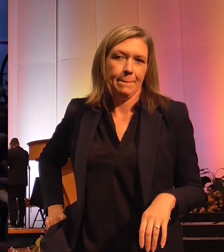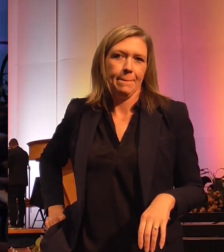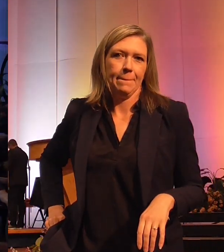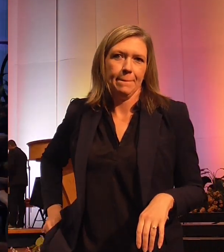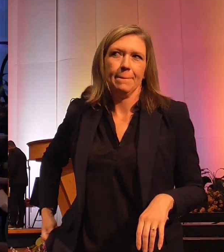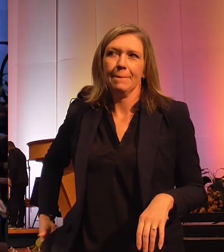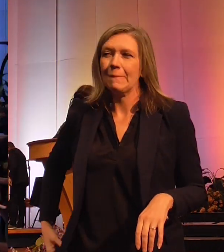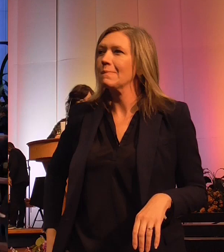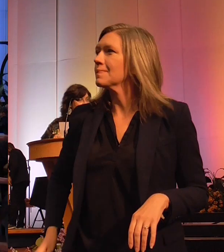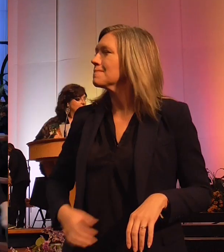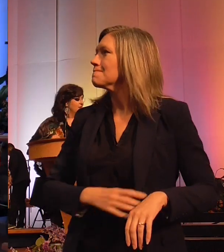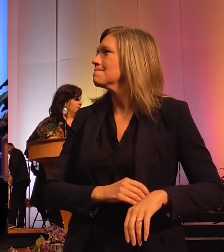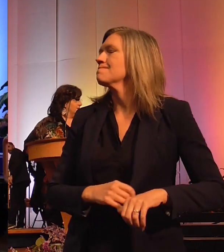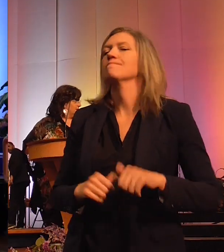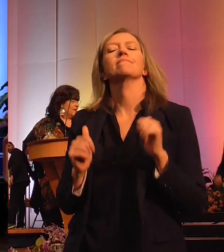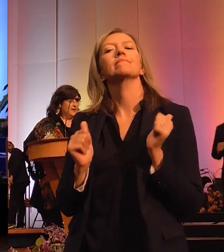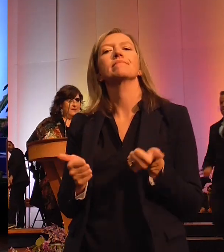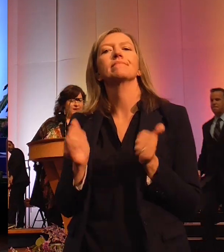Awesome.